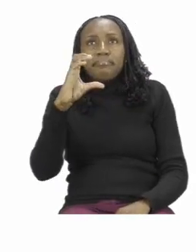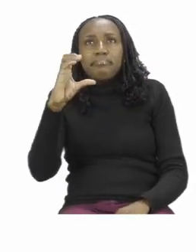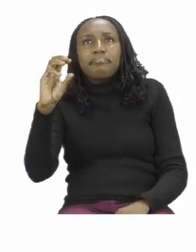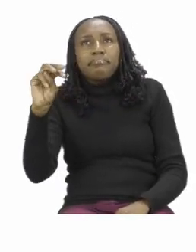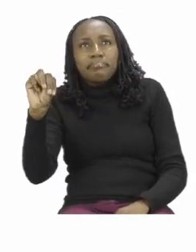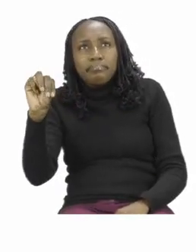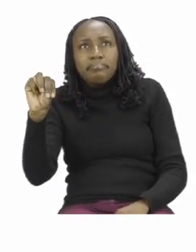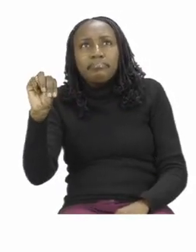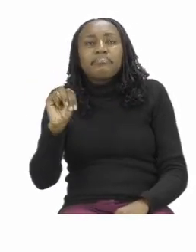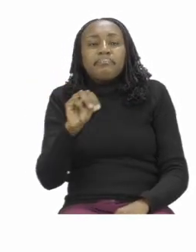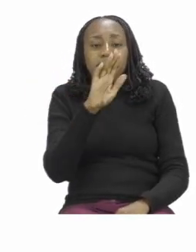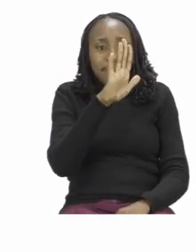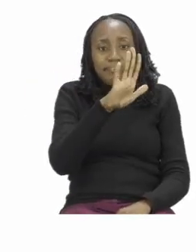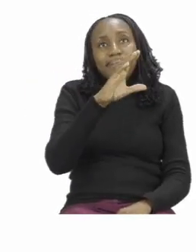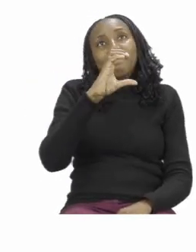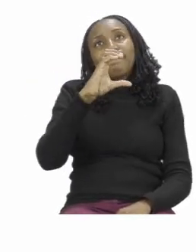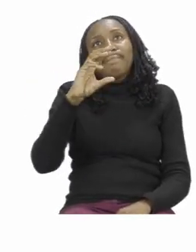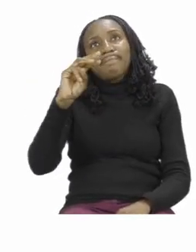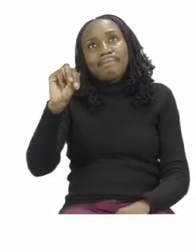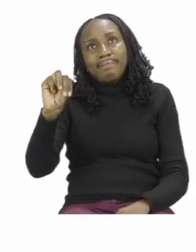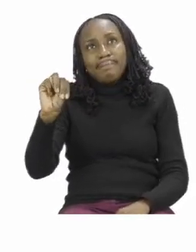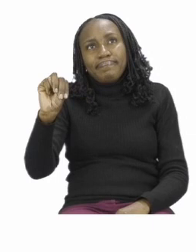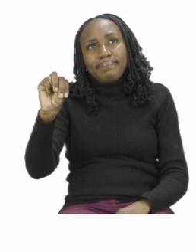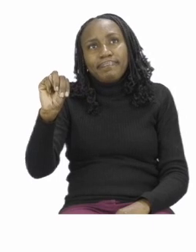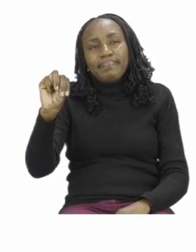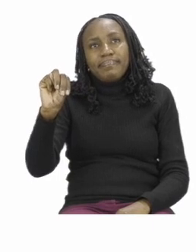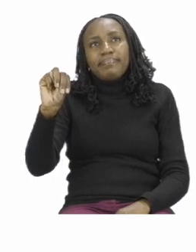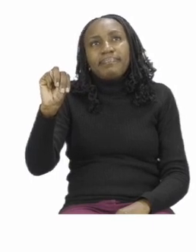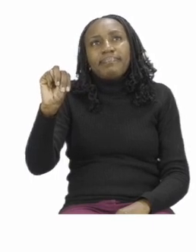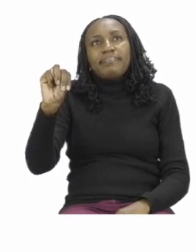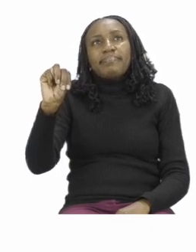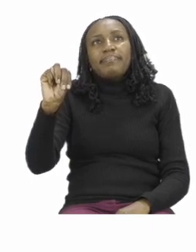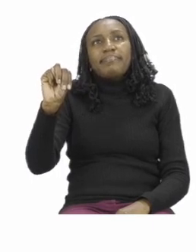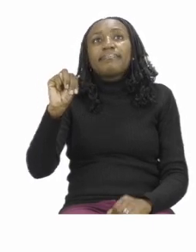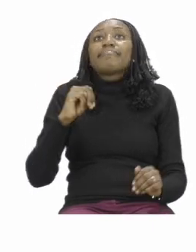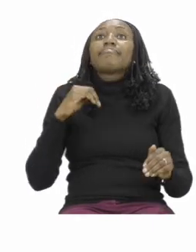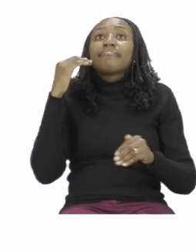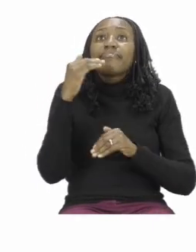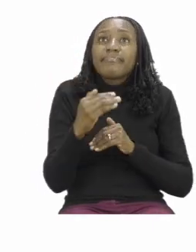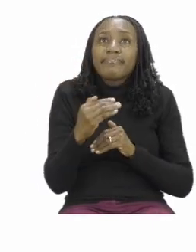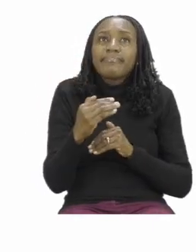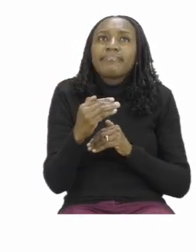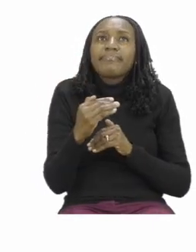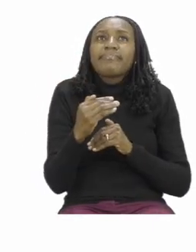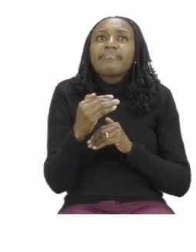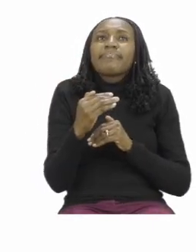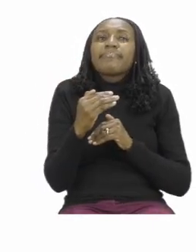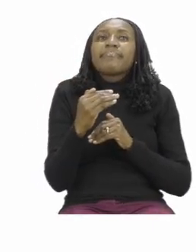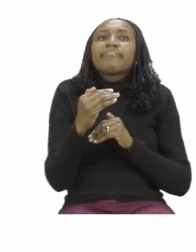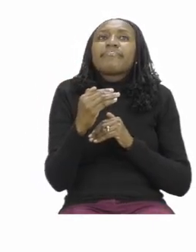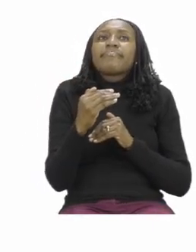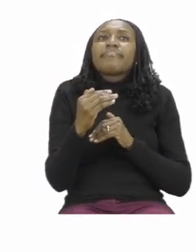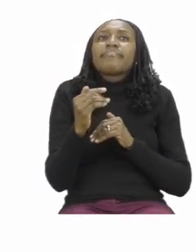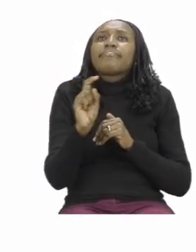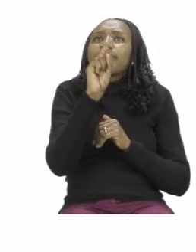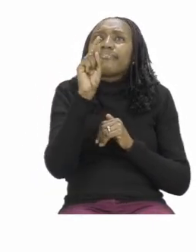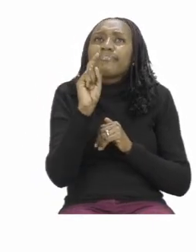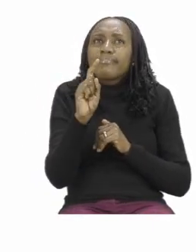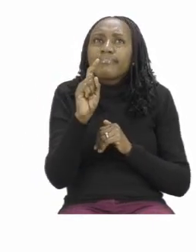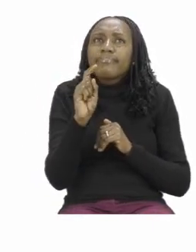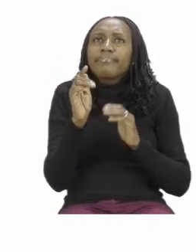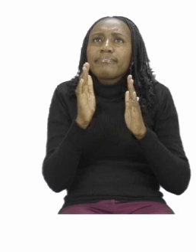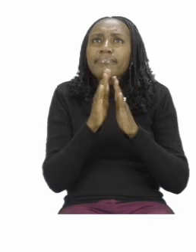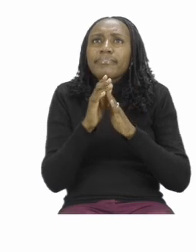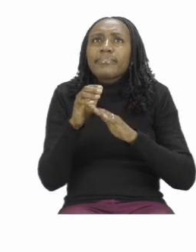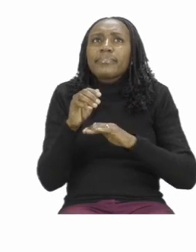centimeters, and 5 centimeters. After that, they are going to ask you to measure the